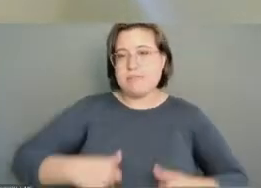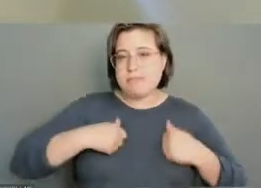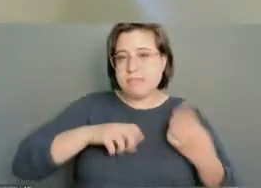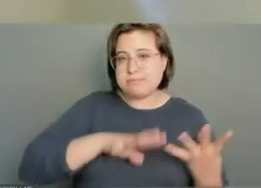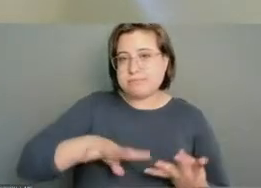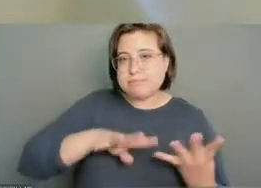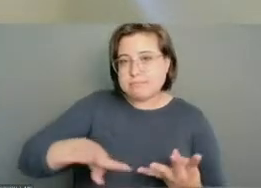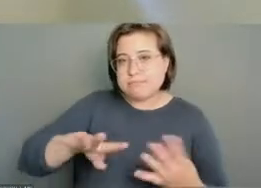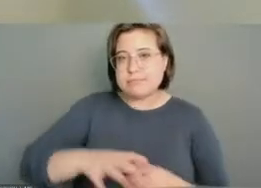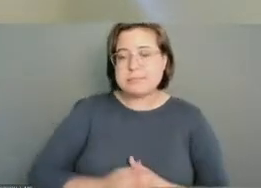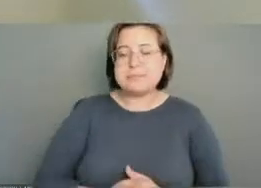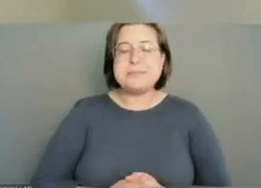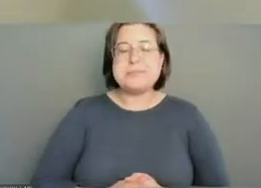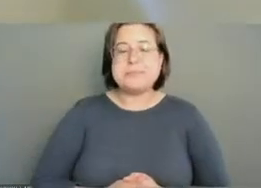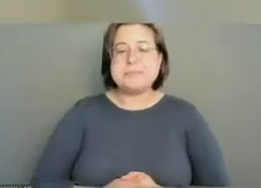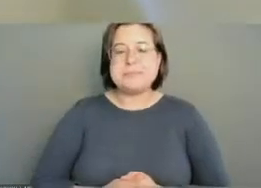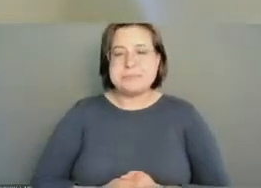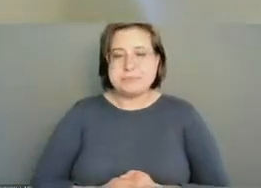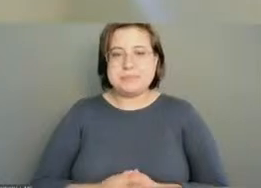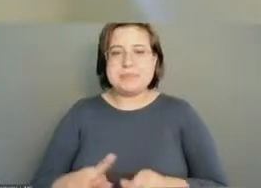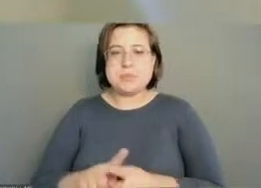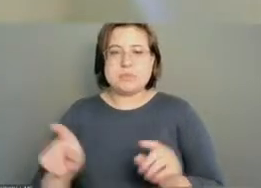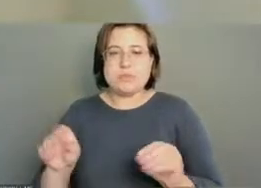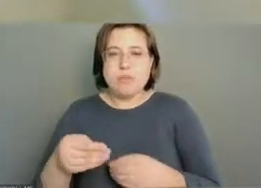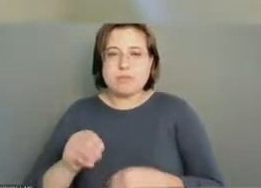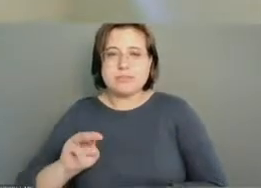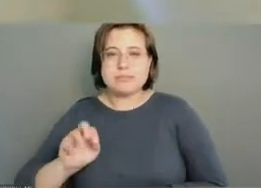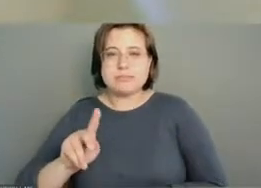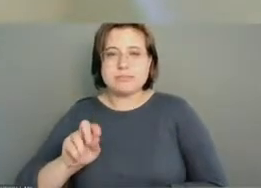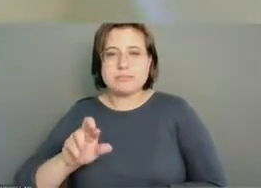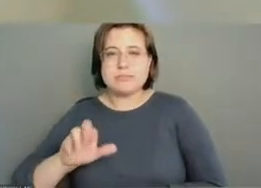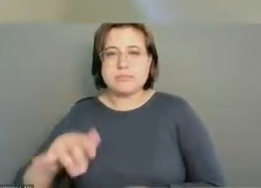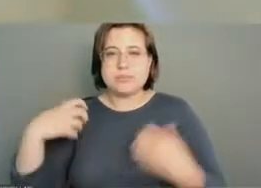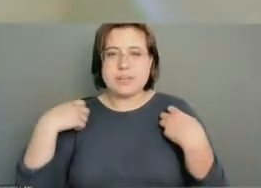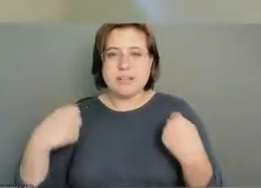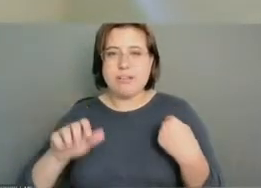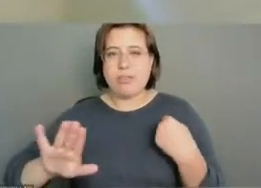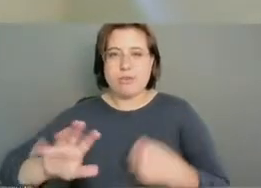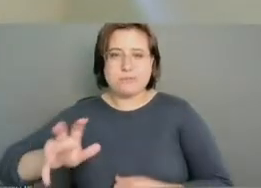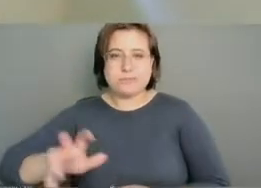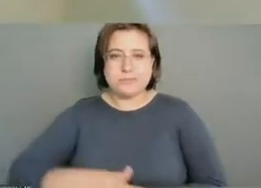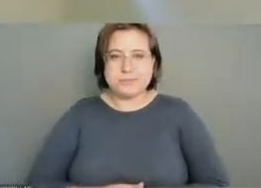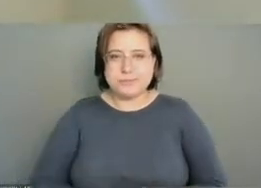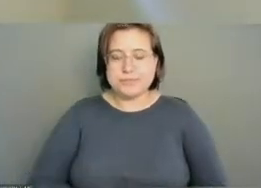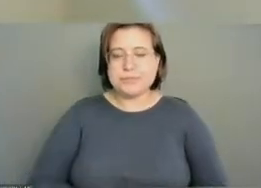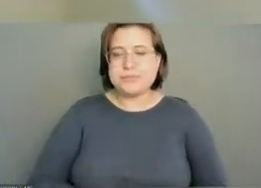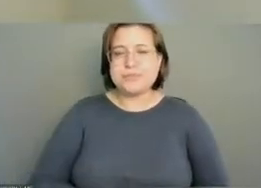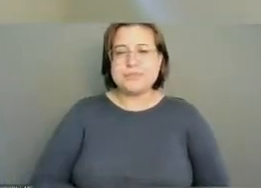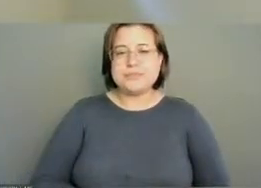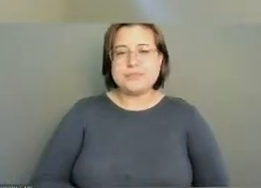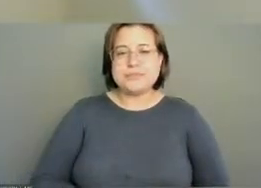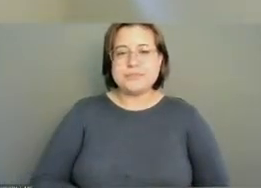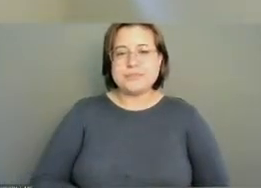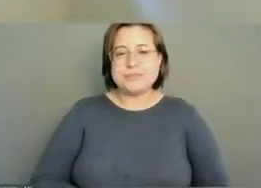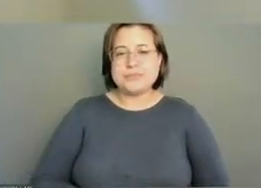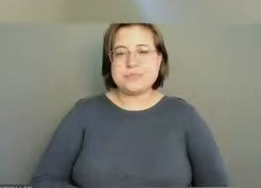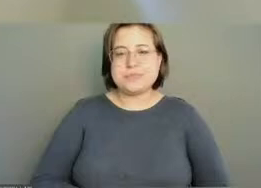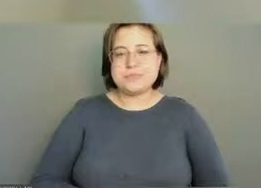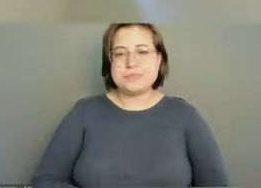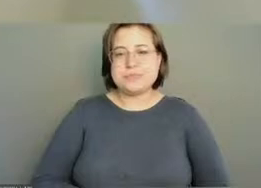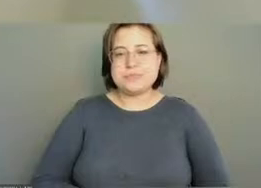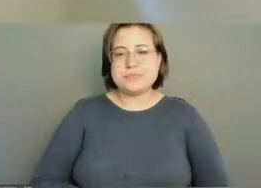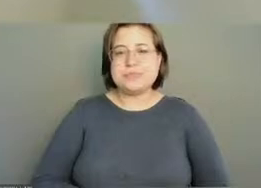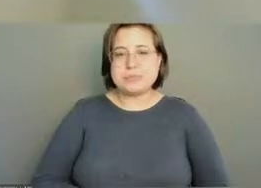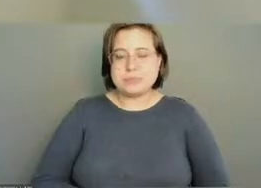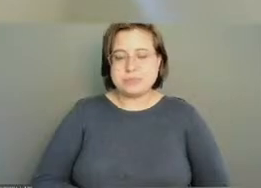streaming channel and the Office of Minority Health YouTube channel. Members of the public have been